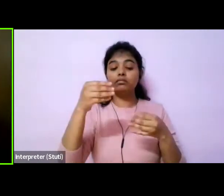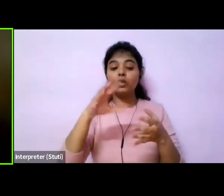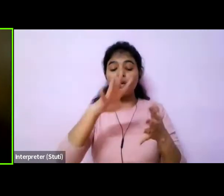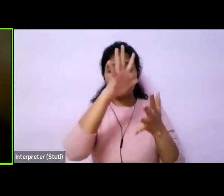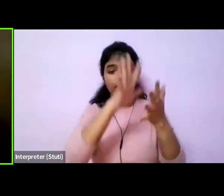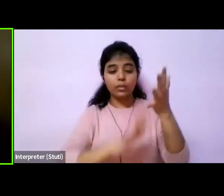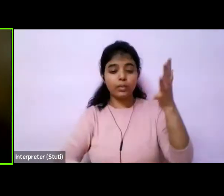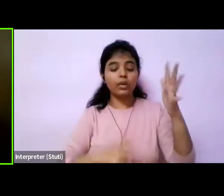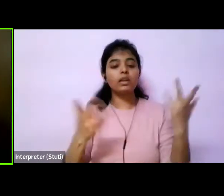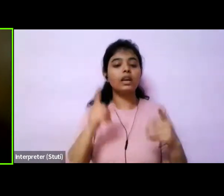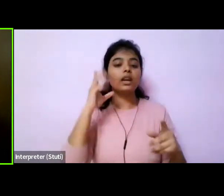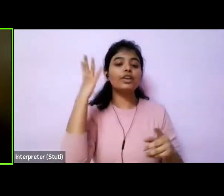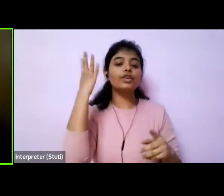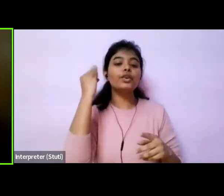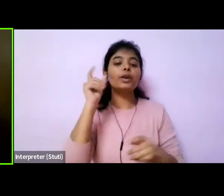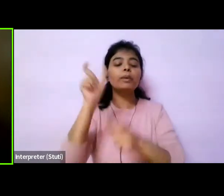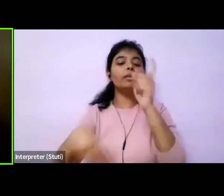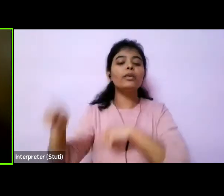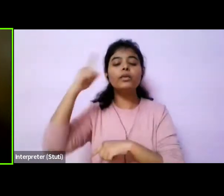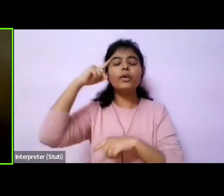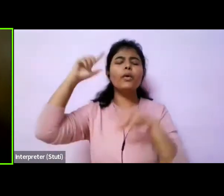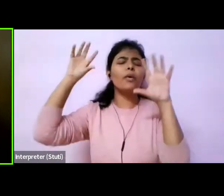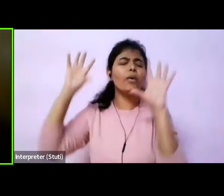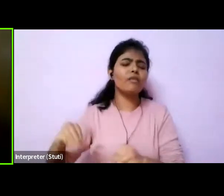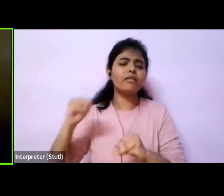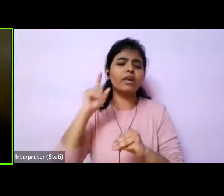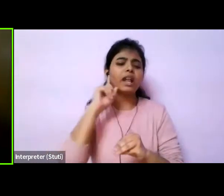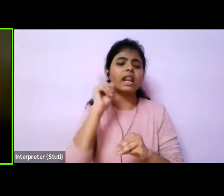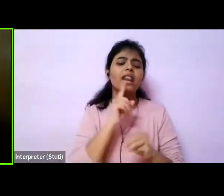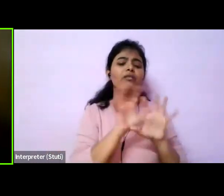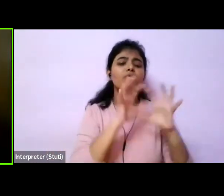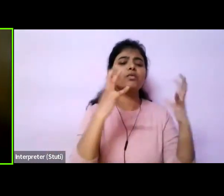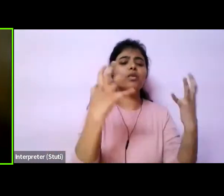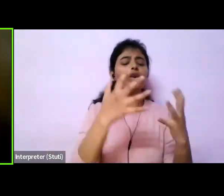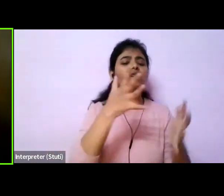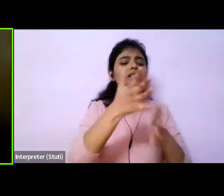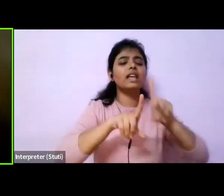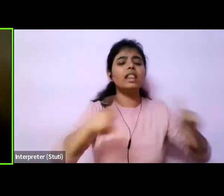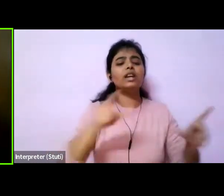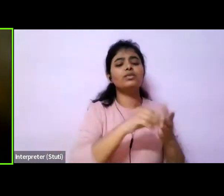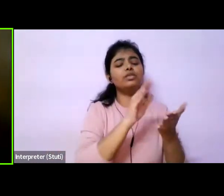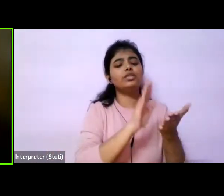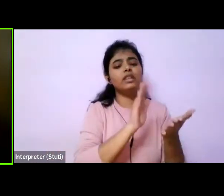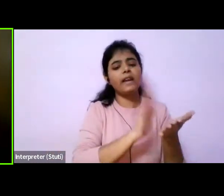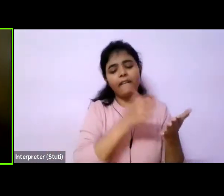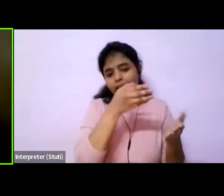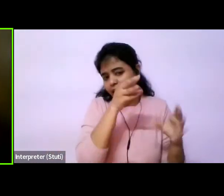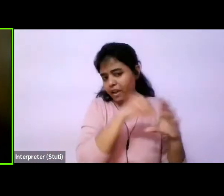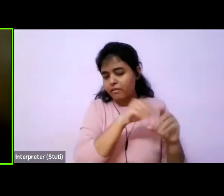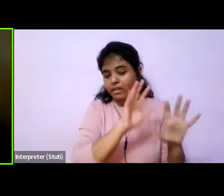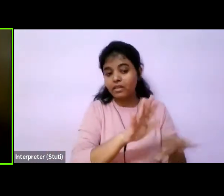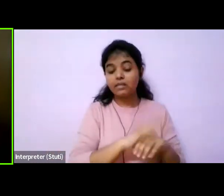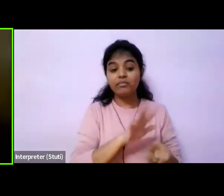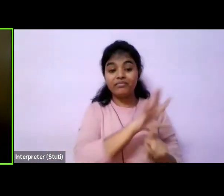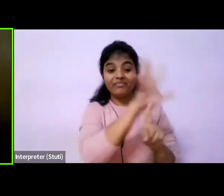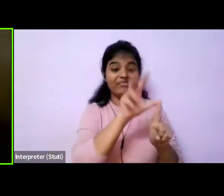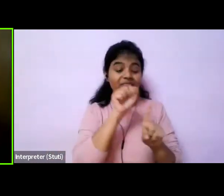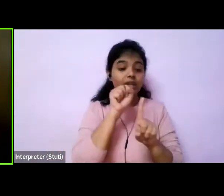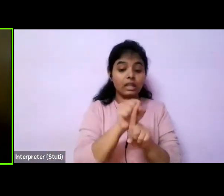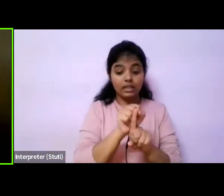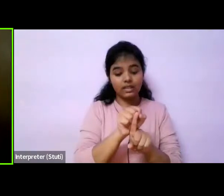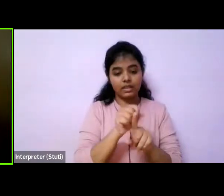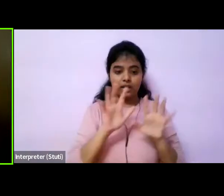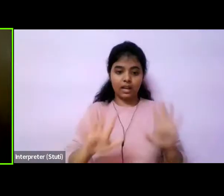how hearing people with no knowledge of the deaf world react to sign language. In a culture where majority does not know